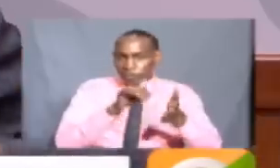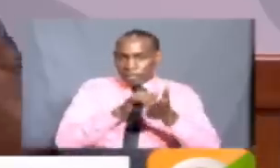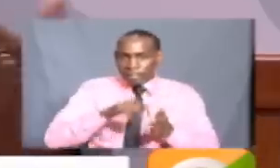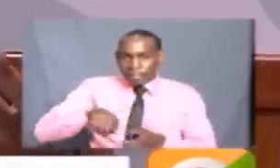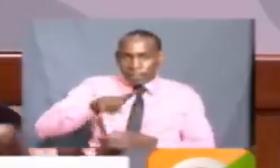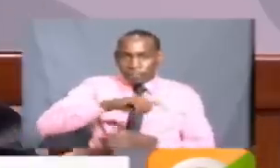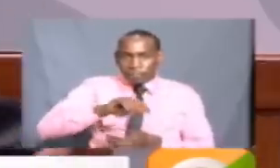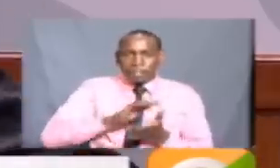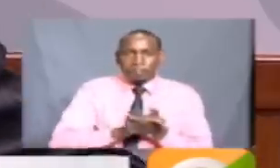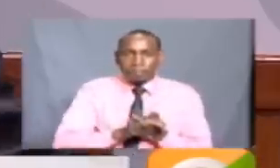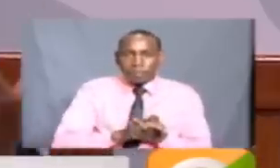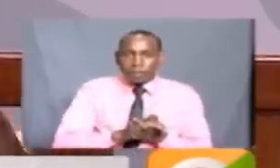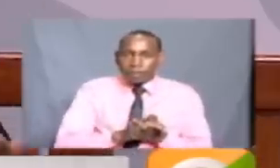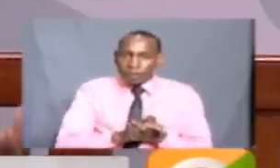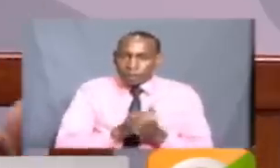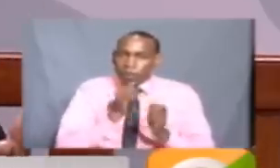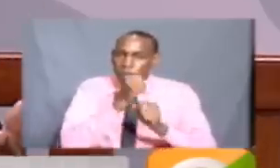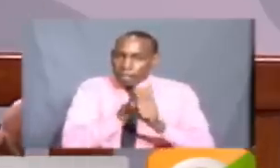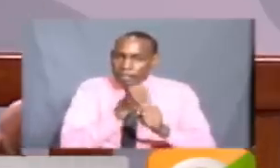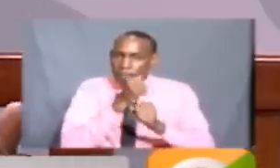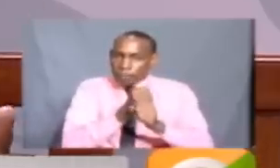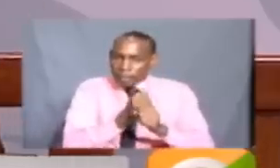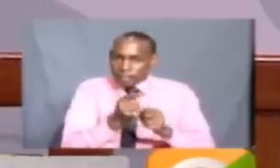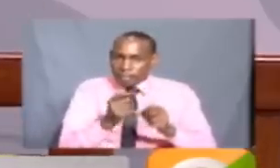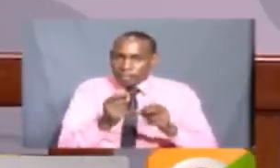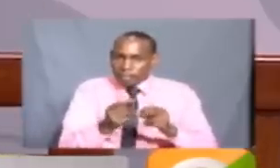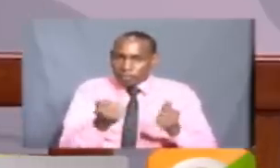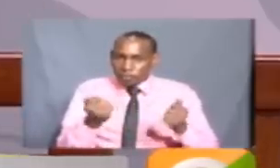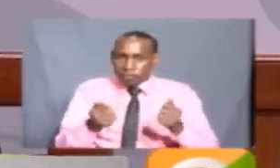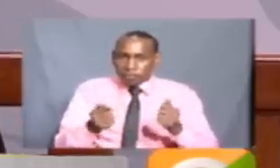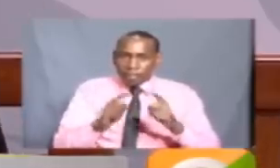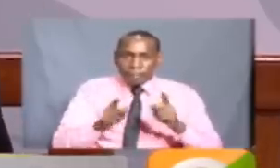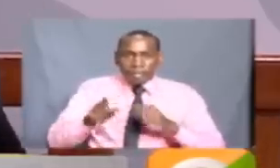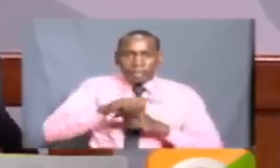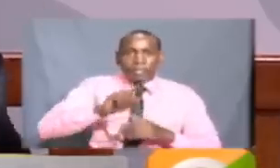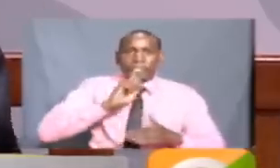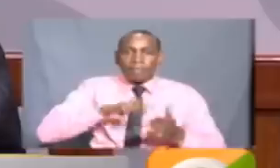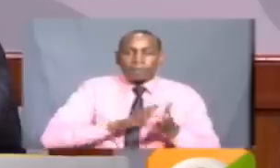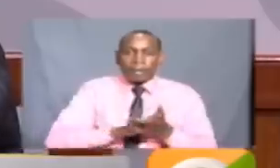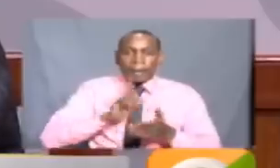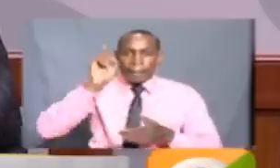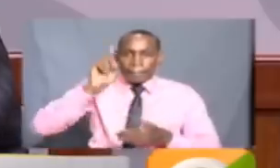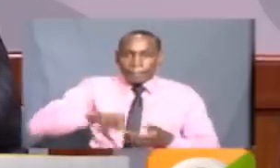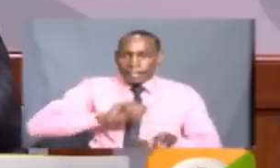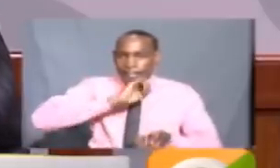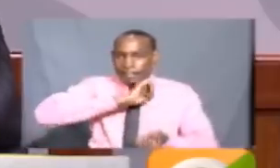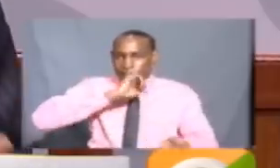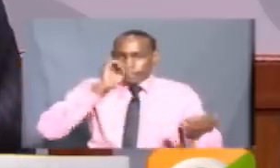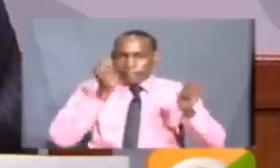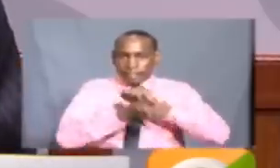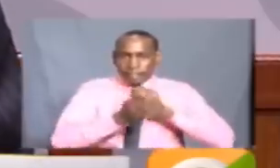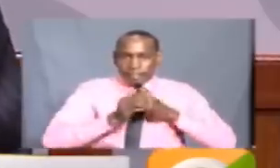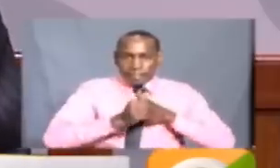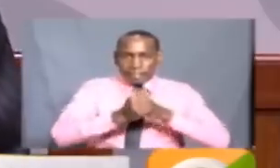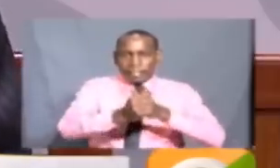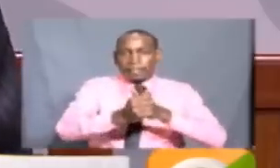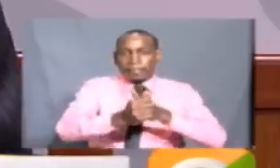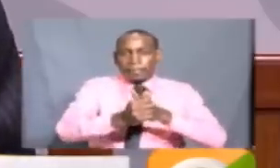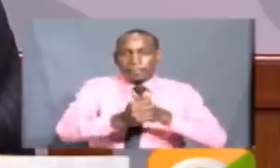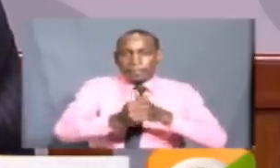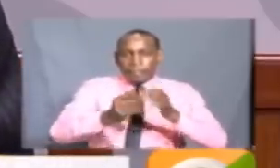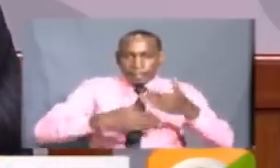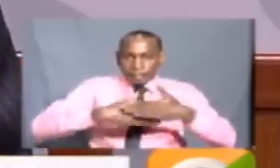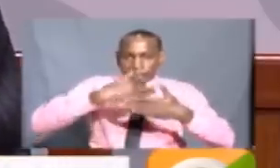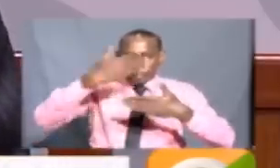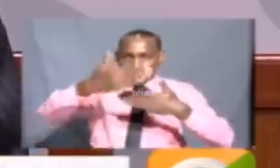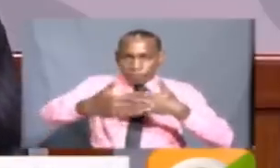are thinking or working about it. And we are saying that we must redefine leadership going